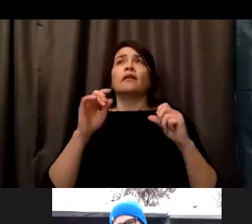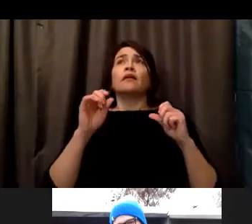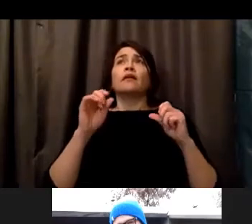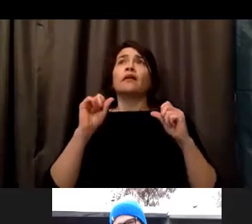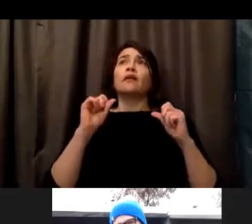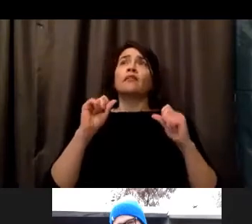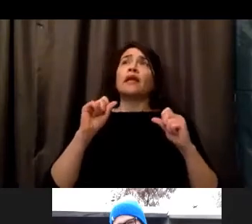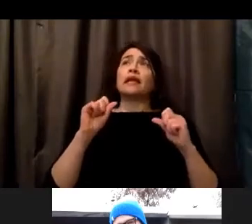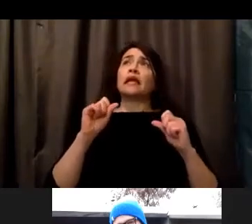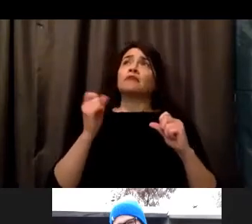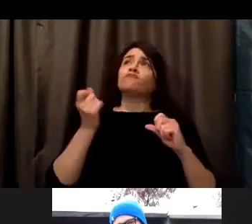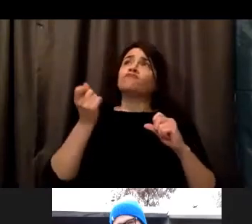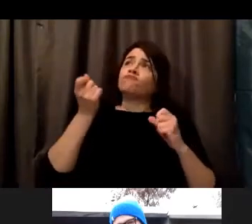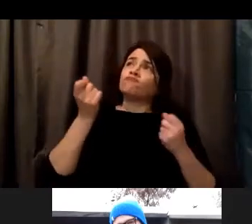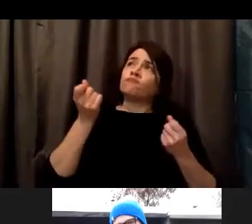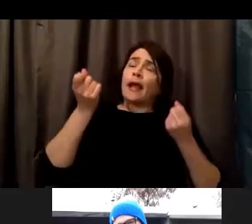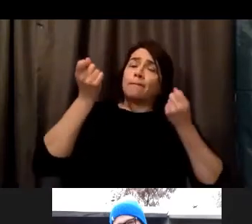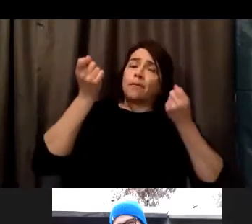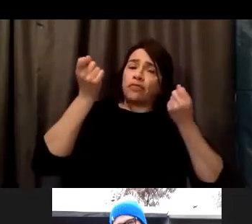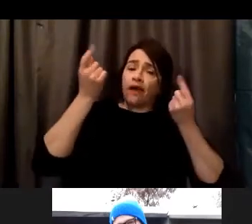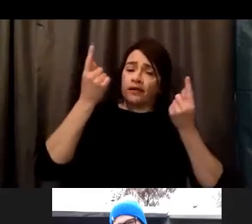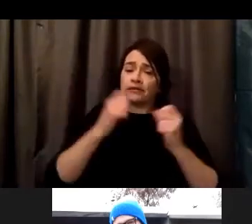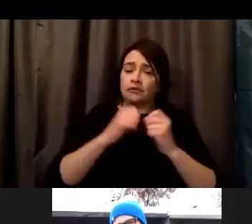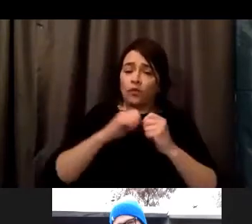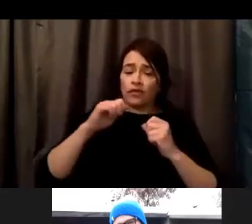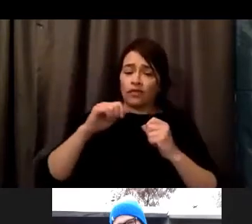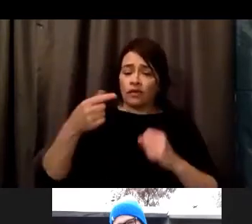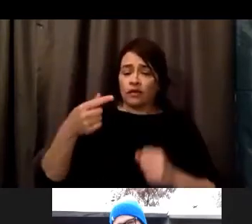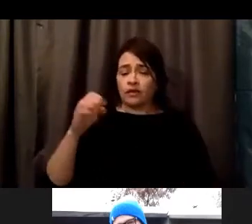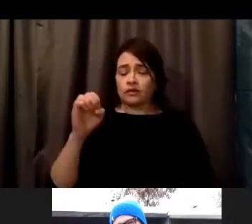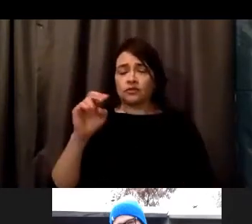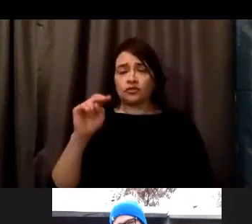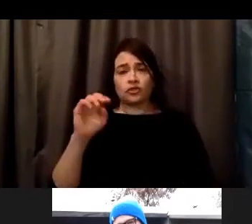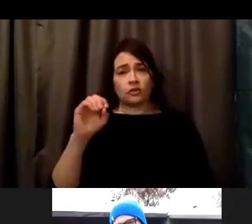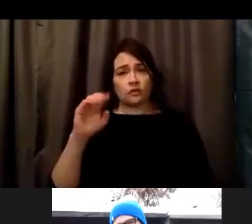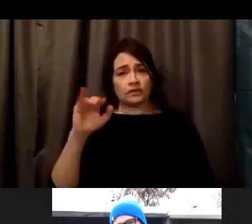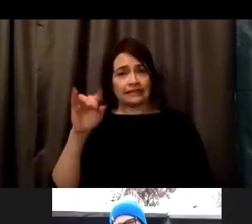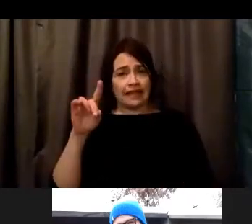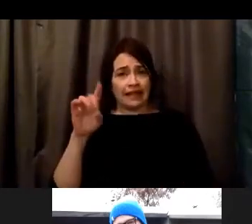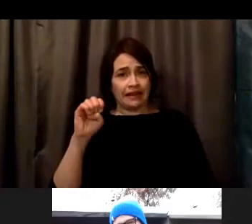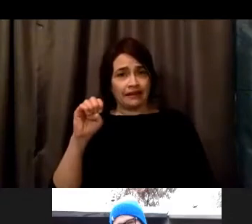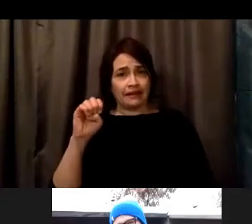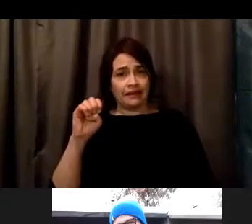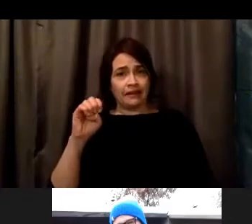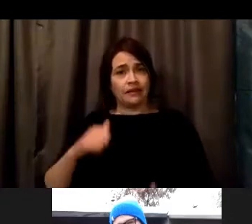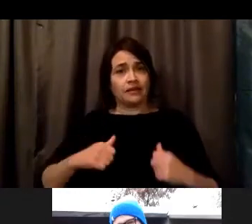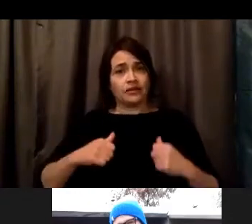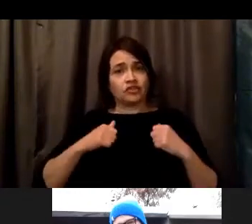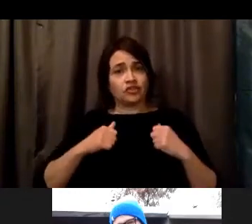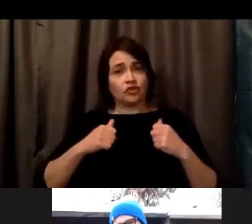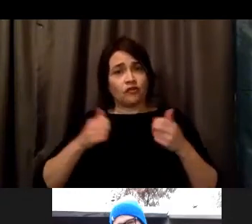only lost families, they've lost dignity, they've lost